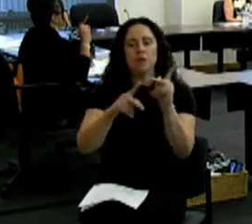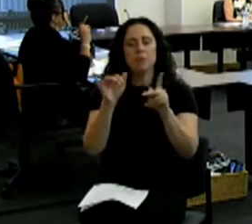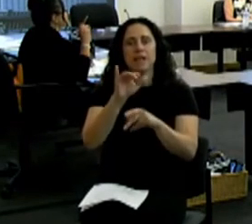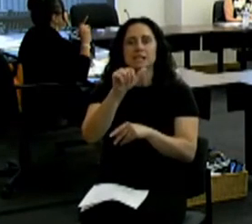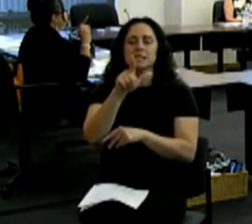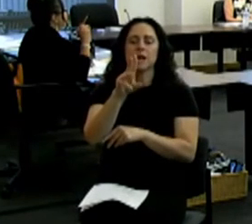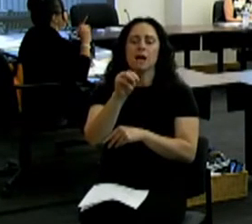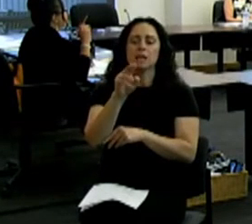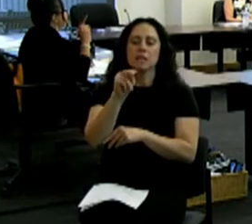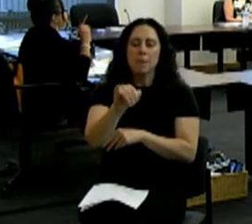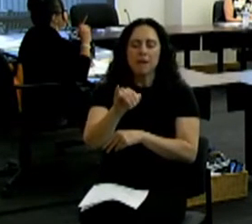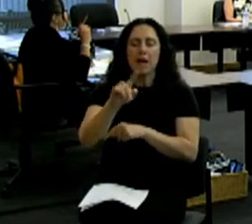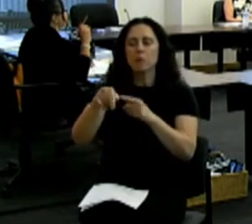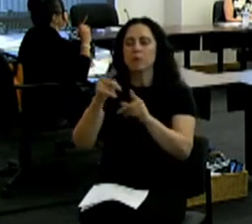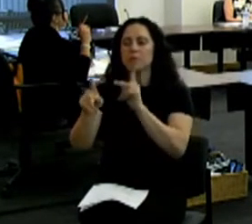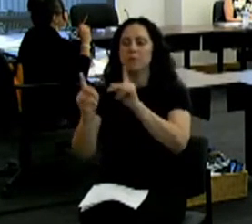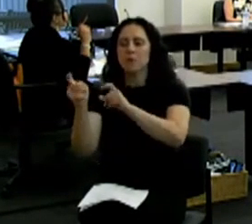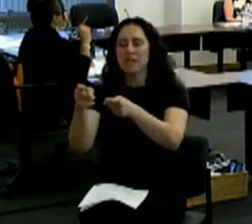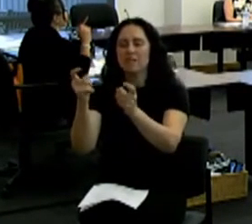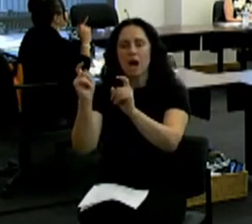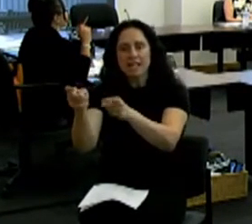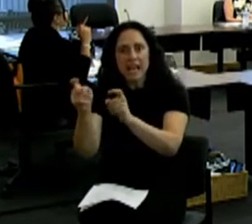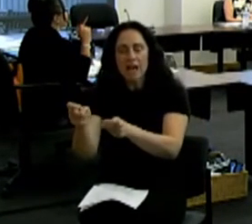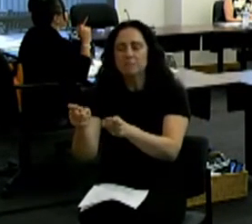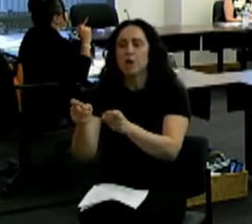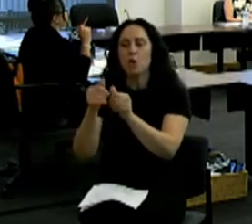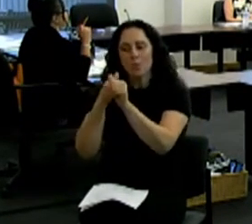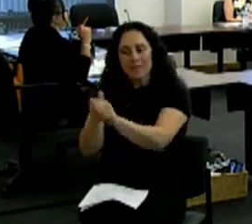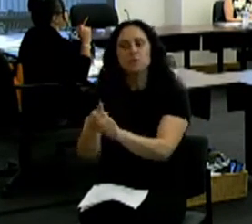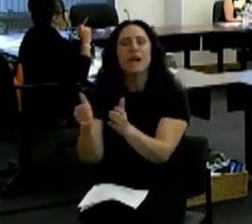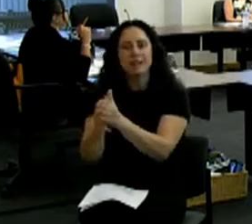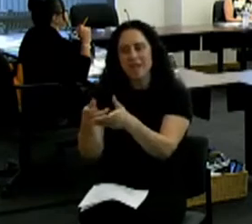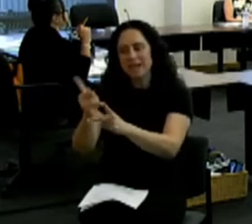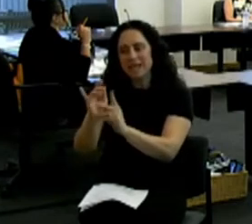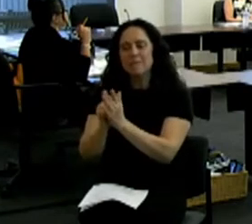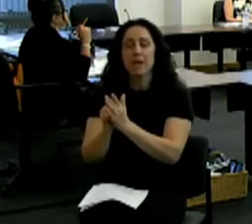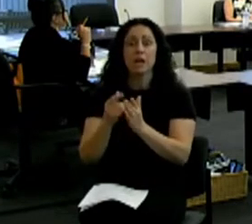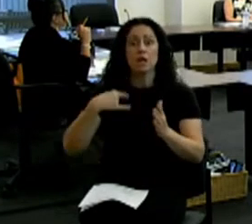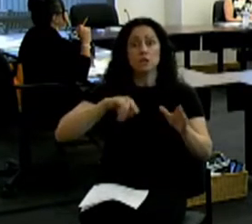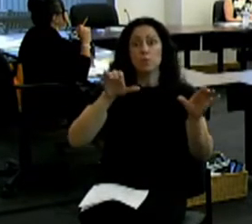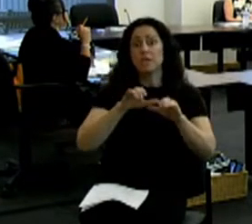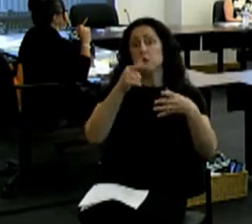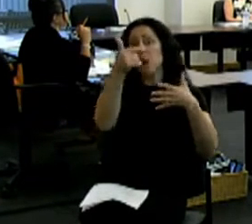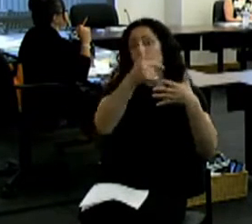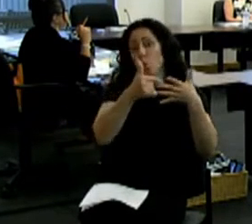give a gift, we keep track of what they give to, what they graduated from. So we do a